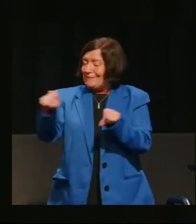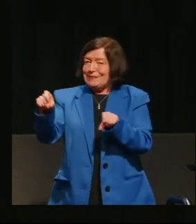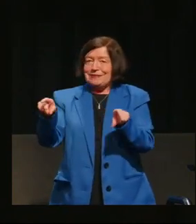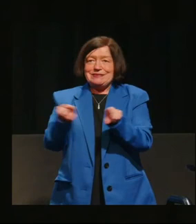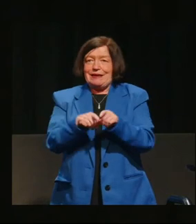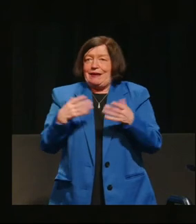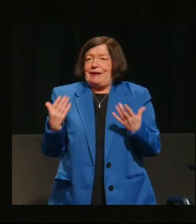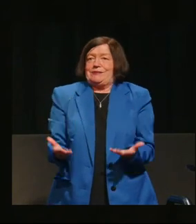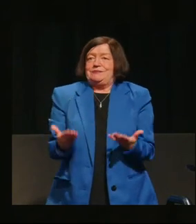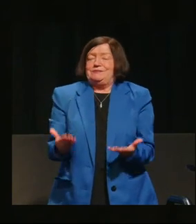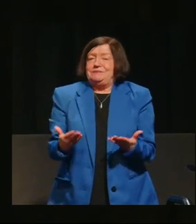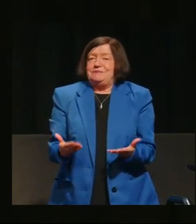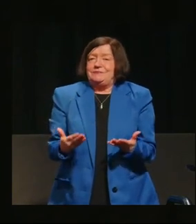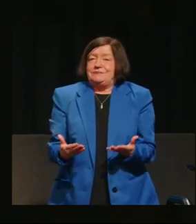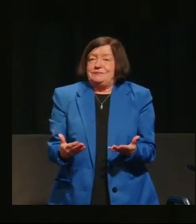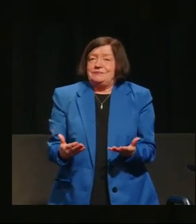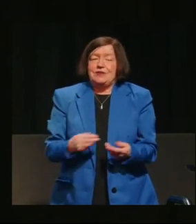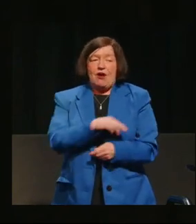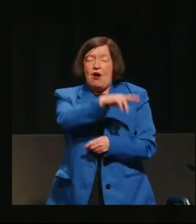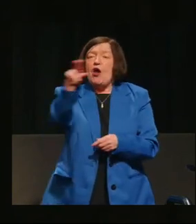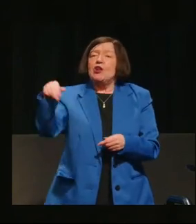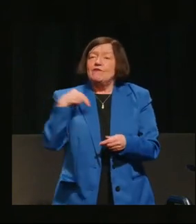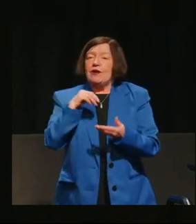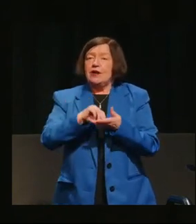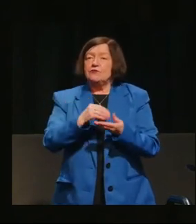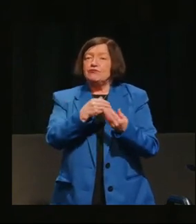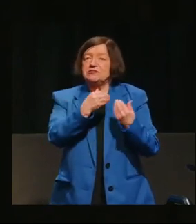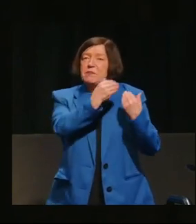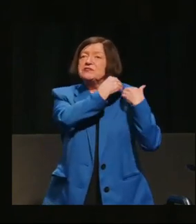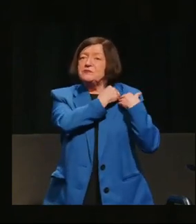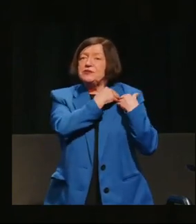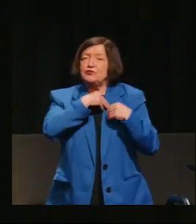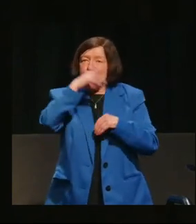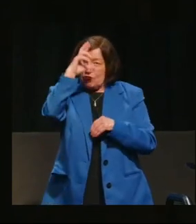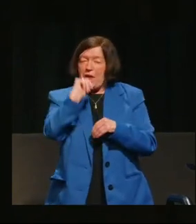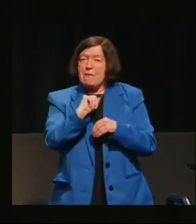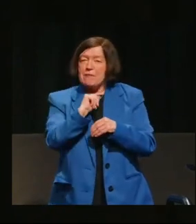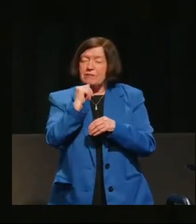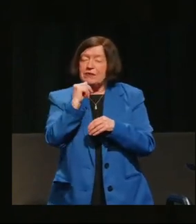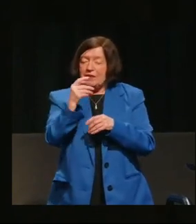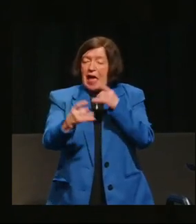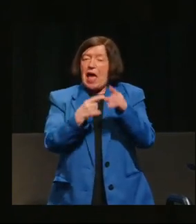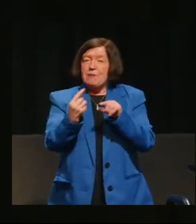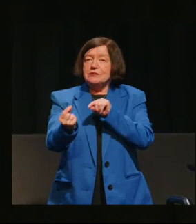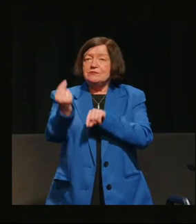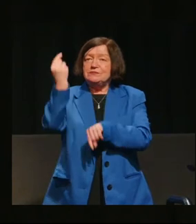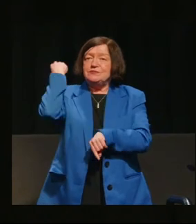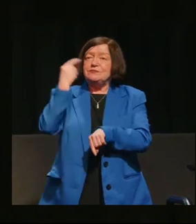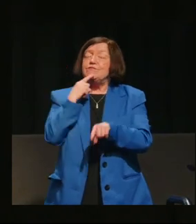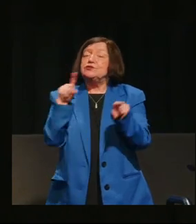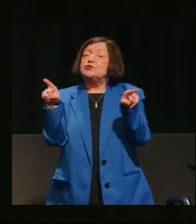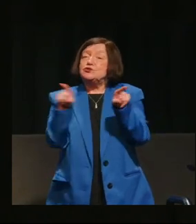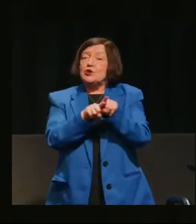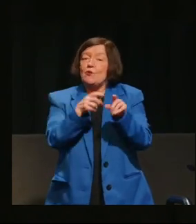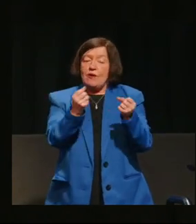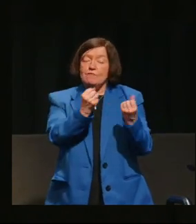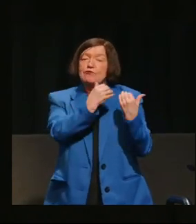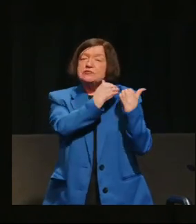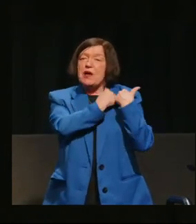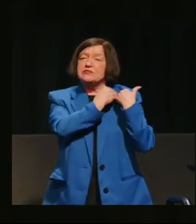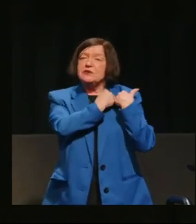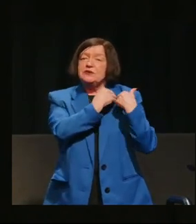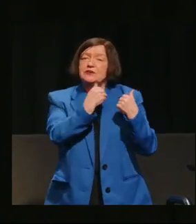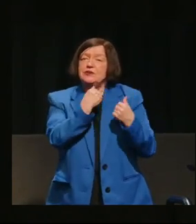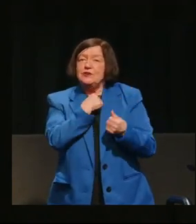modern day. Each of us has a responsibility to remember what happened, but so do we each have a responsibility